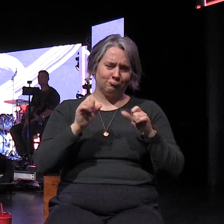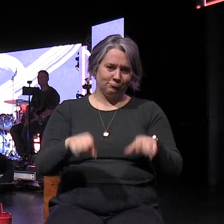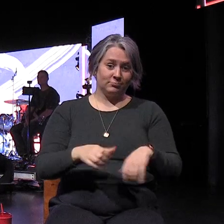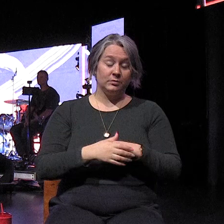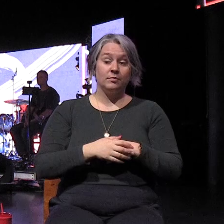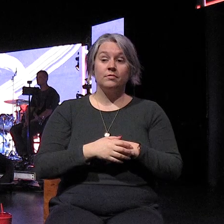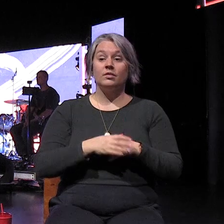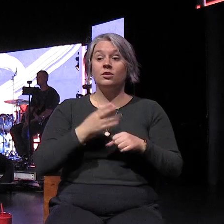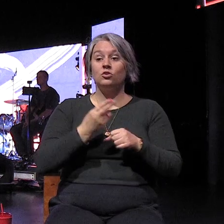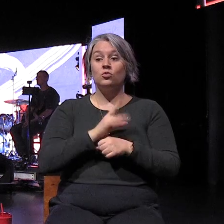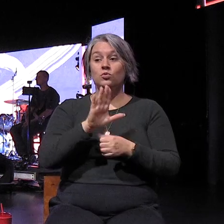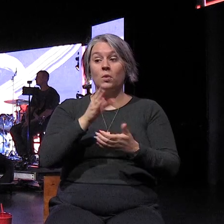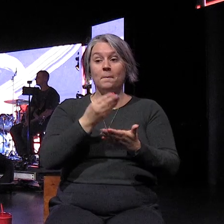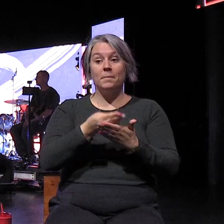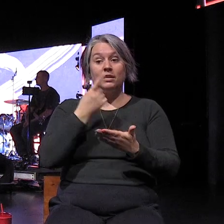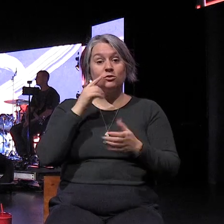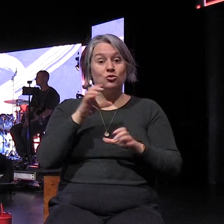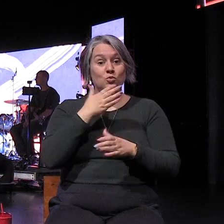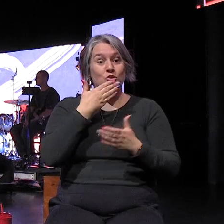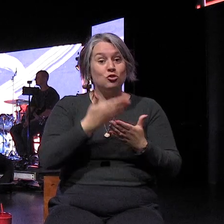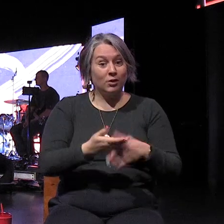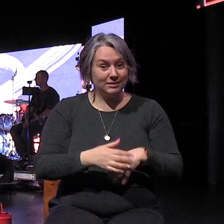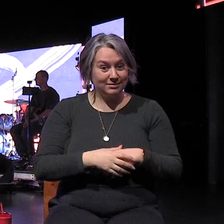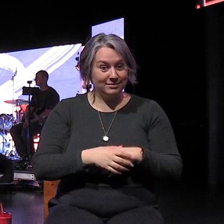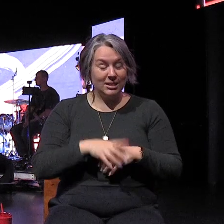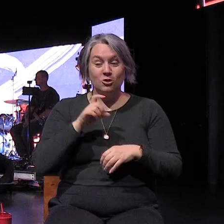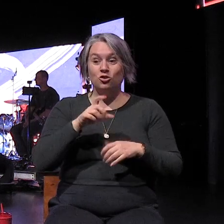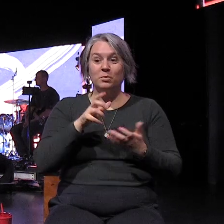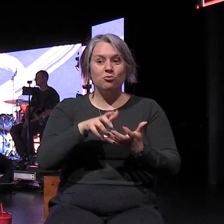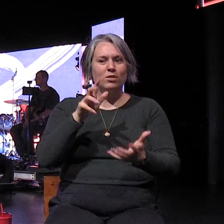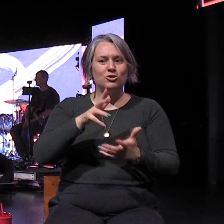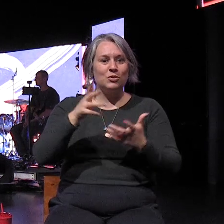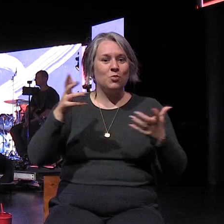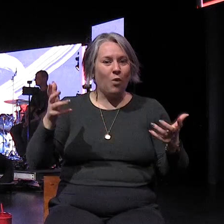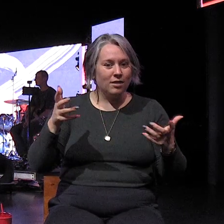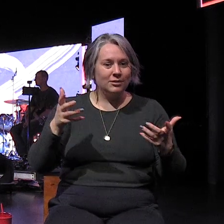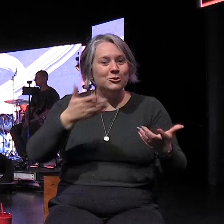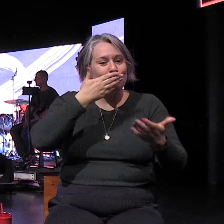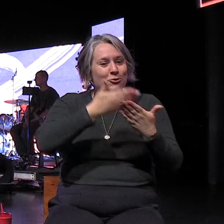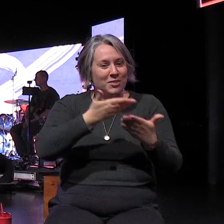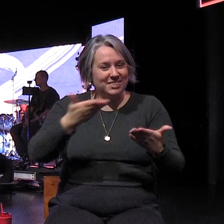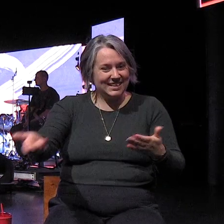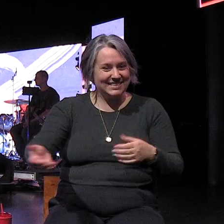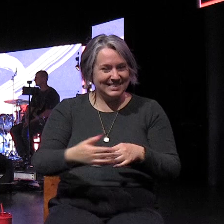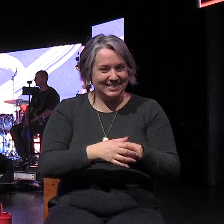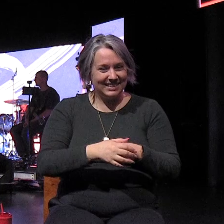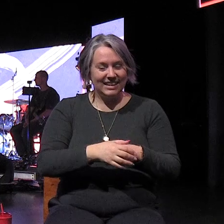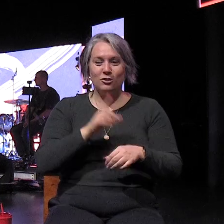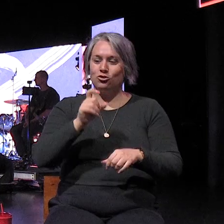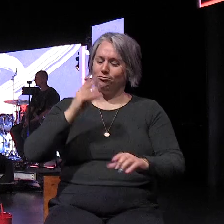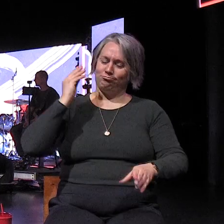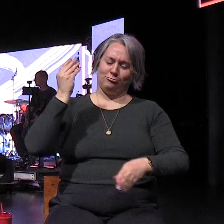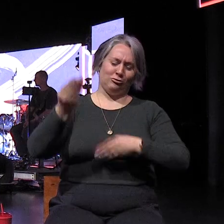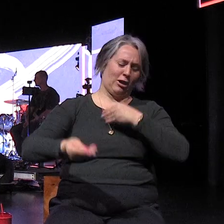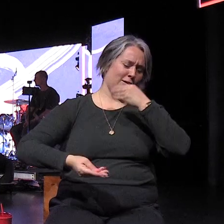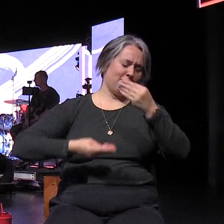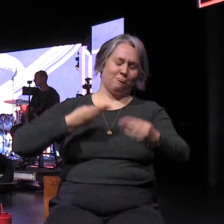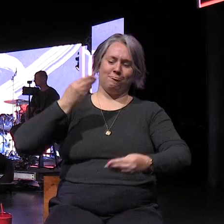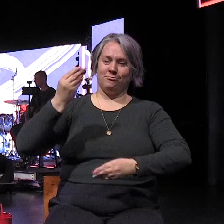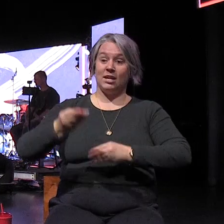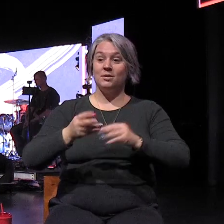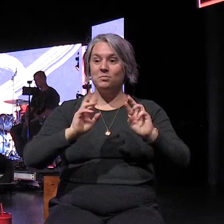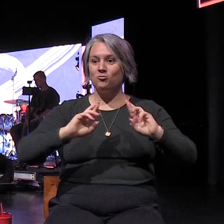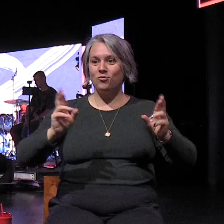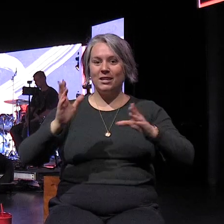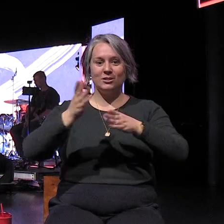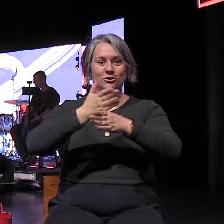use their money to do good. They should be rich in good works and generous to those in need. always being ready to share with others. By doing